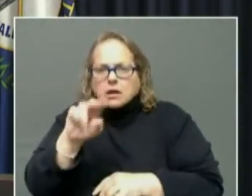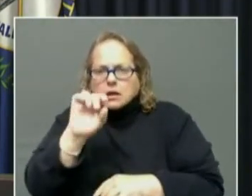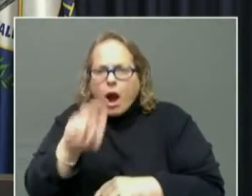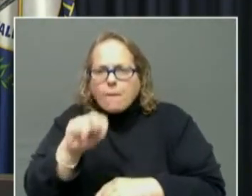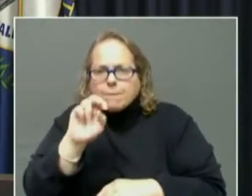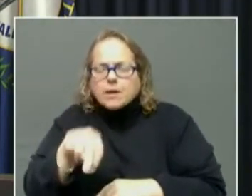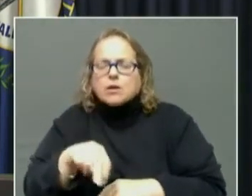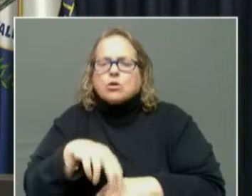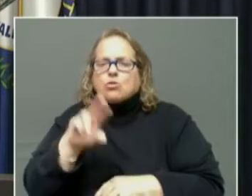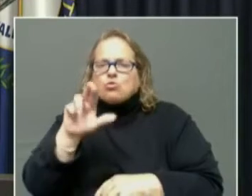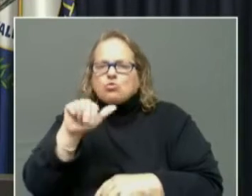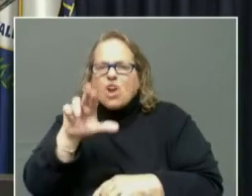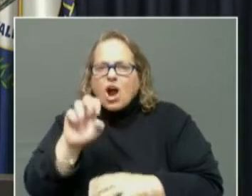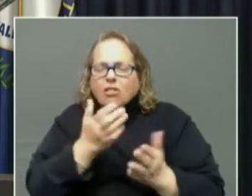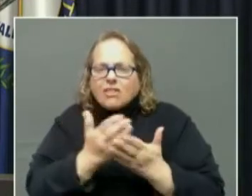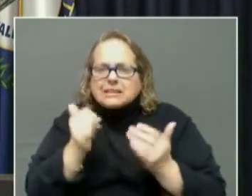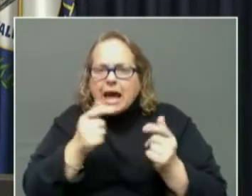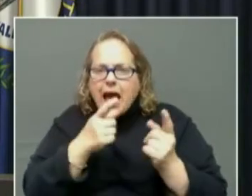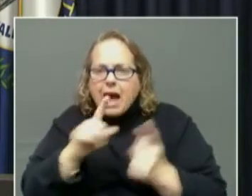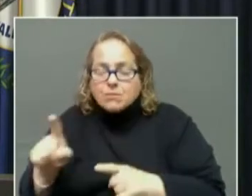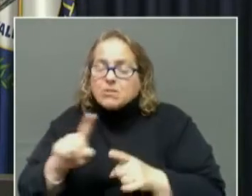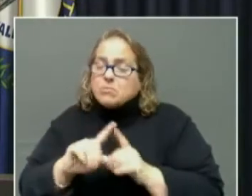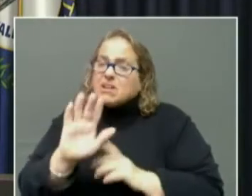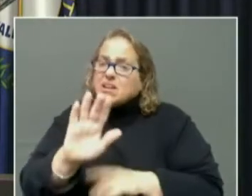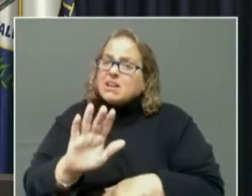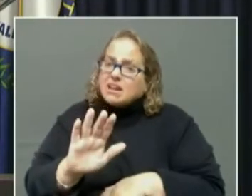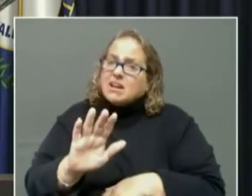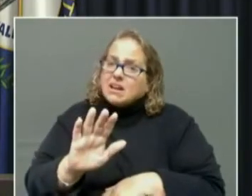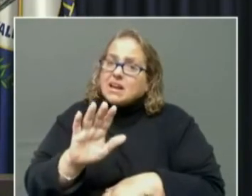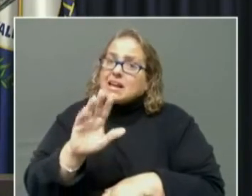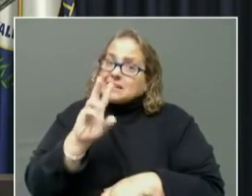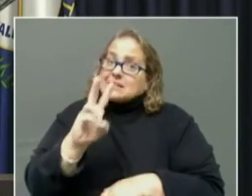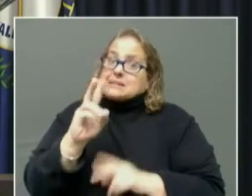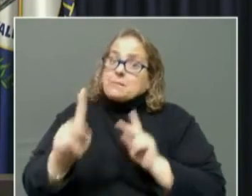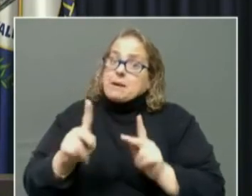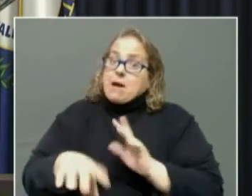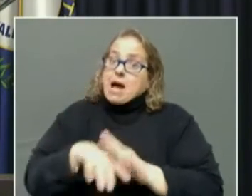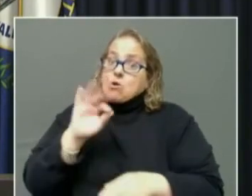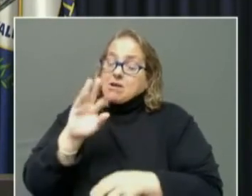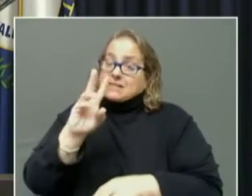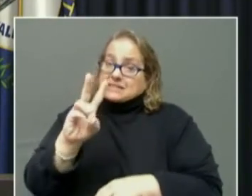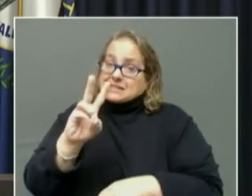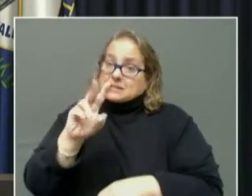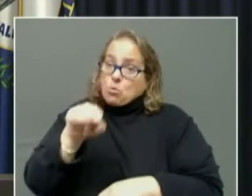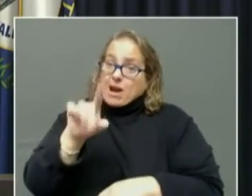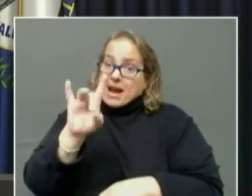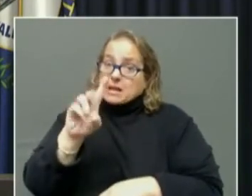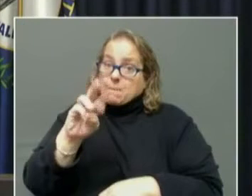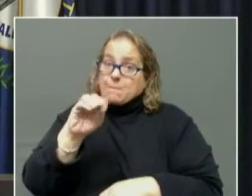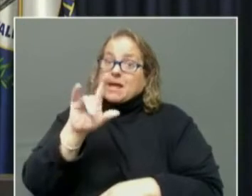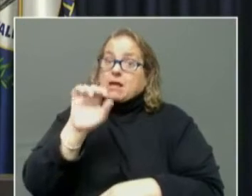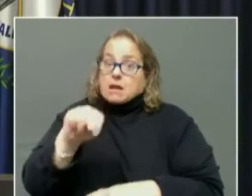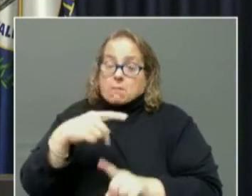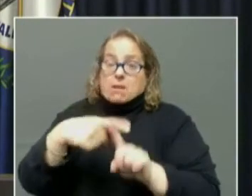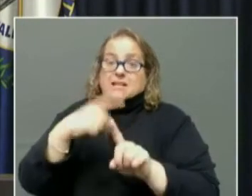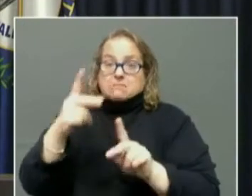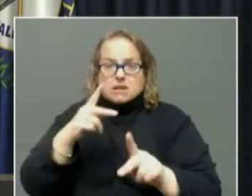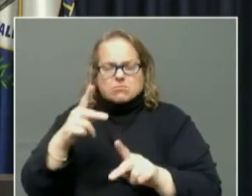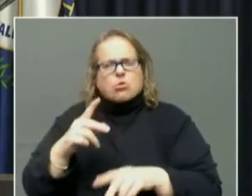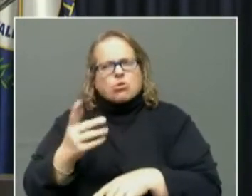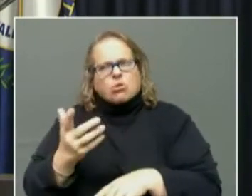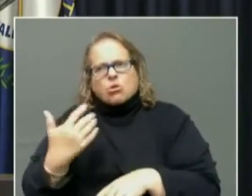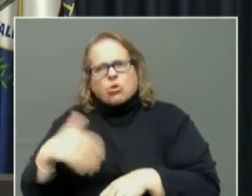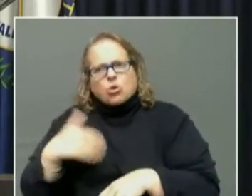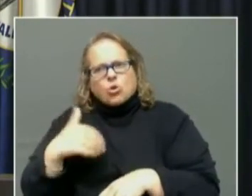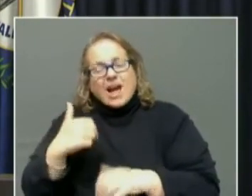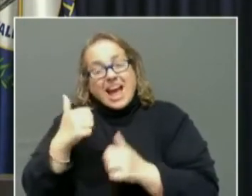to find it. And it's very reassuring that 6 people out of 6.8 million plus people is like finding needles in a haystack. Now, every needle is